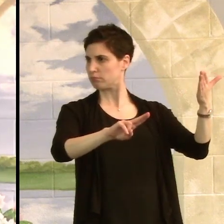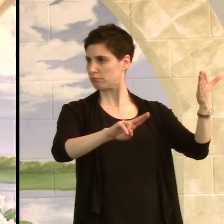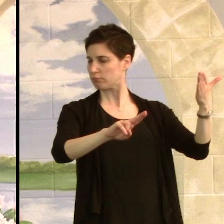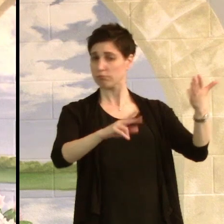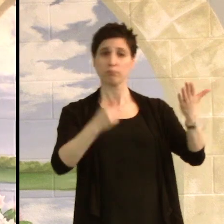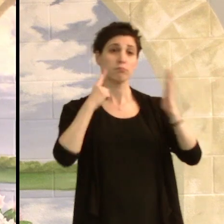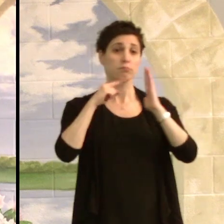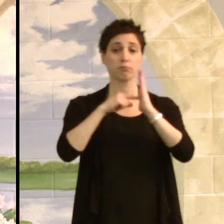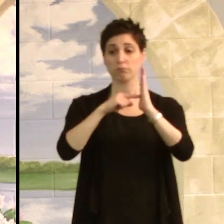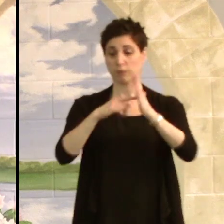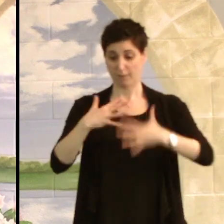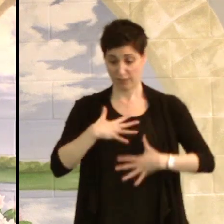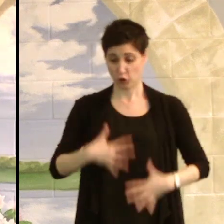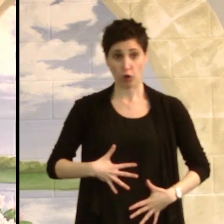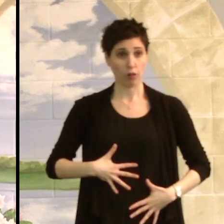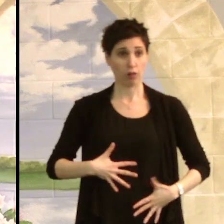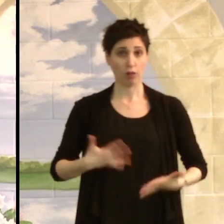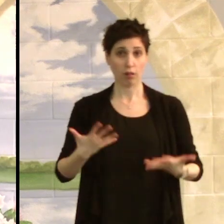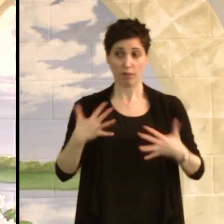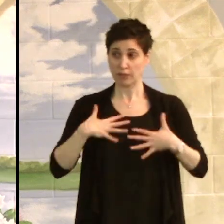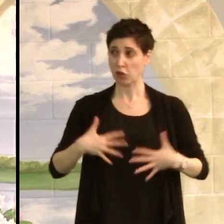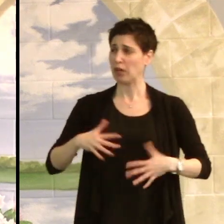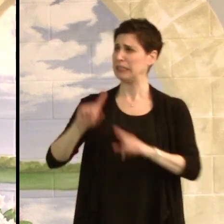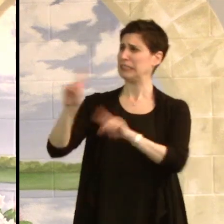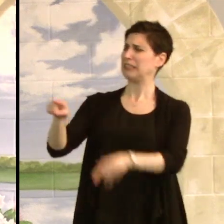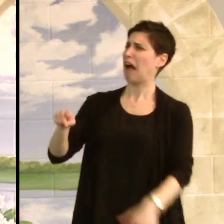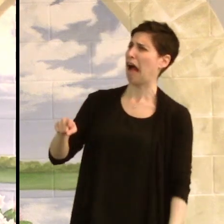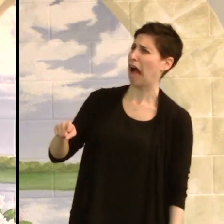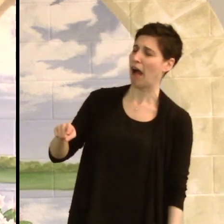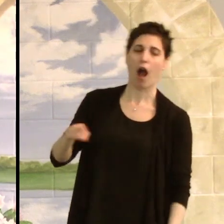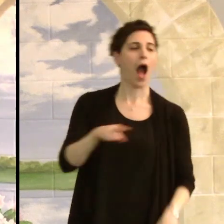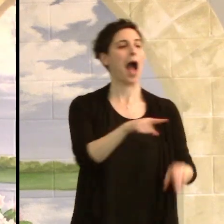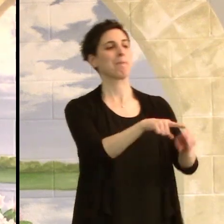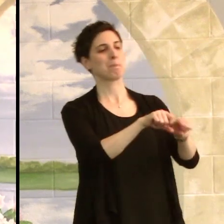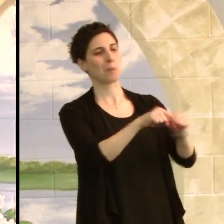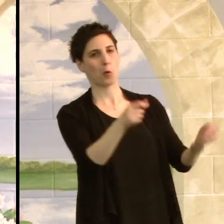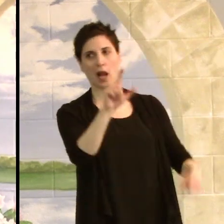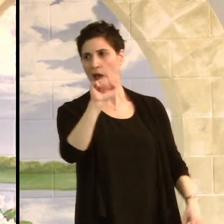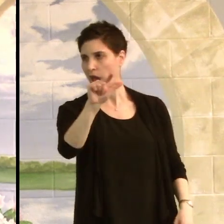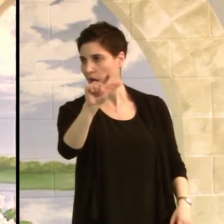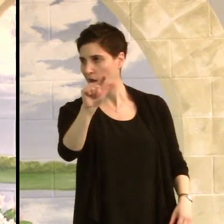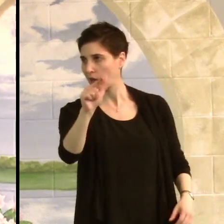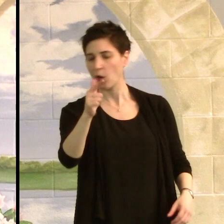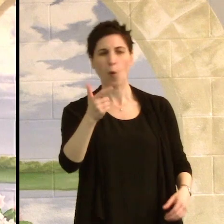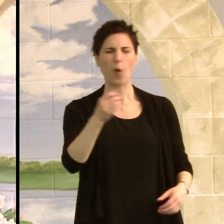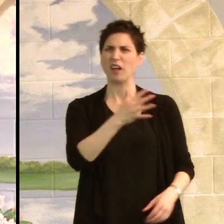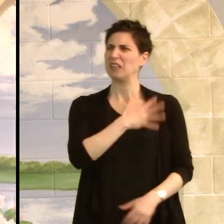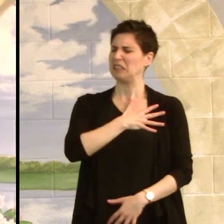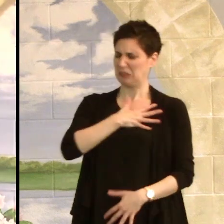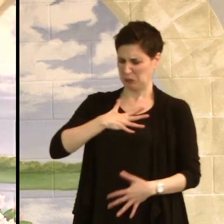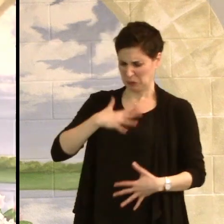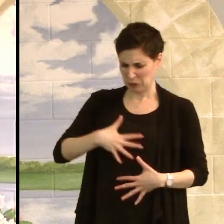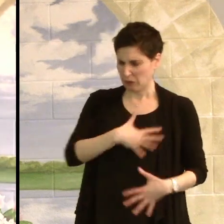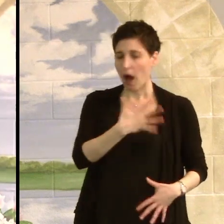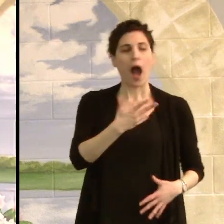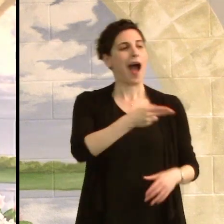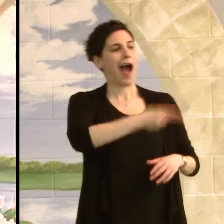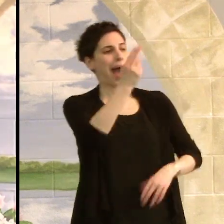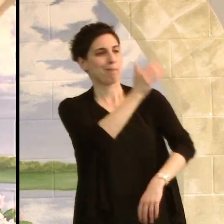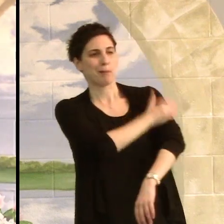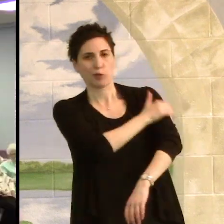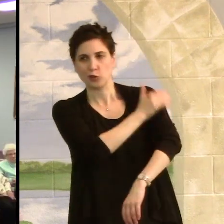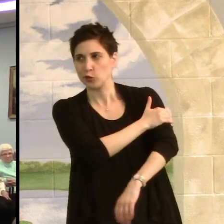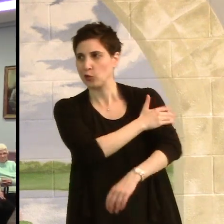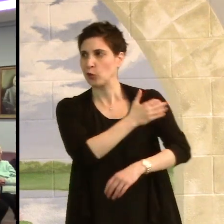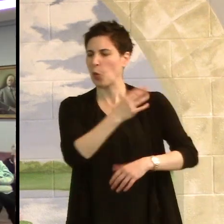For a physical illness, it could be a broken leg, high blood pressure, diabetes, or